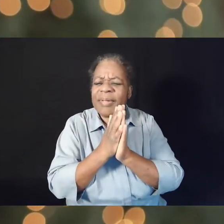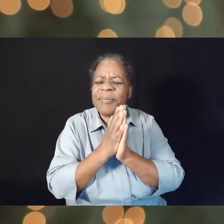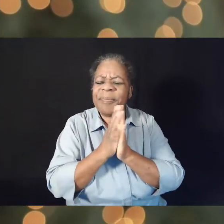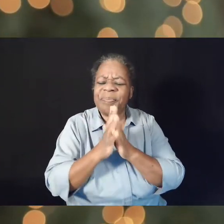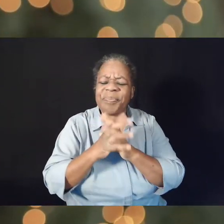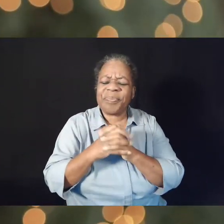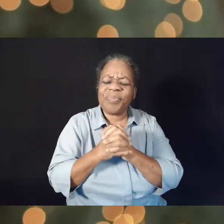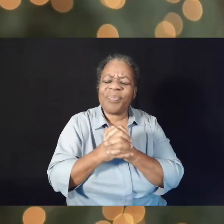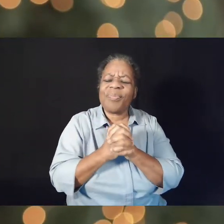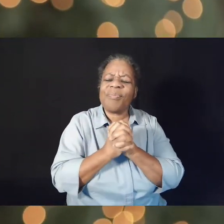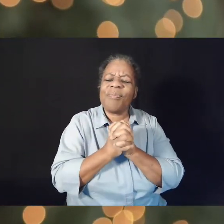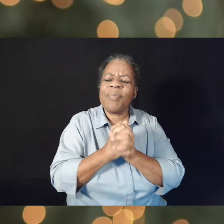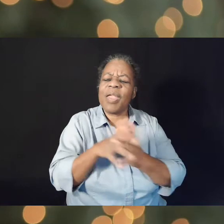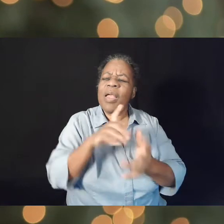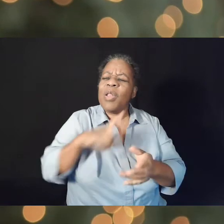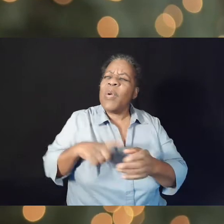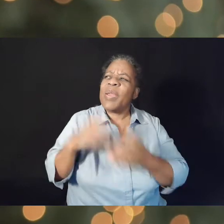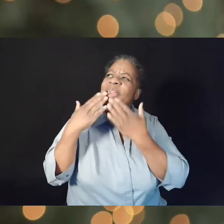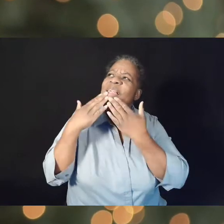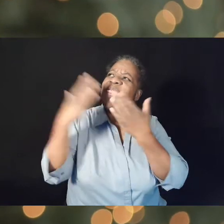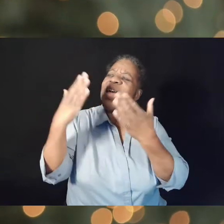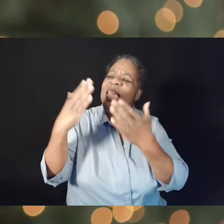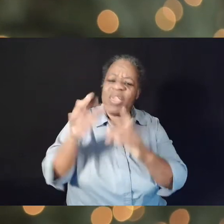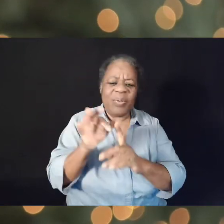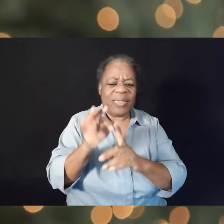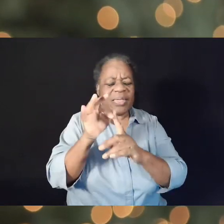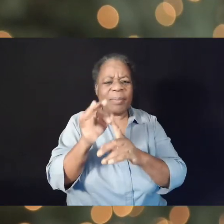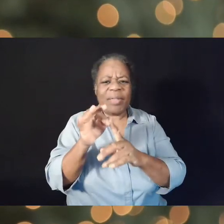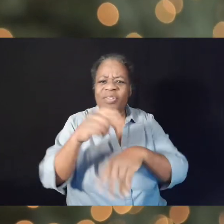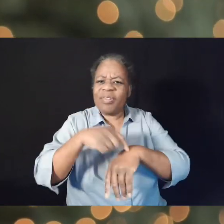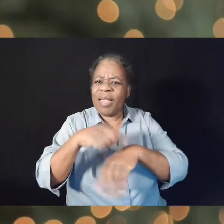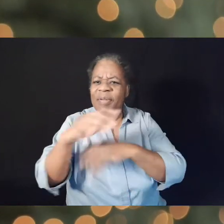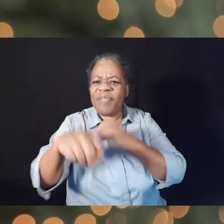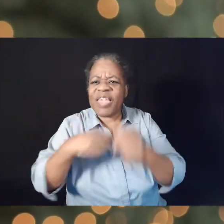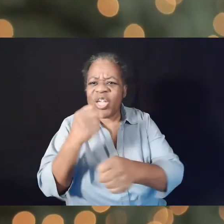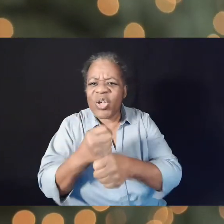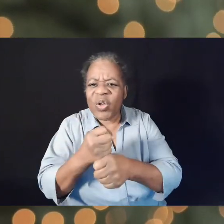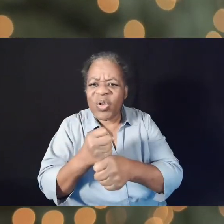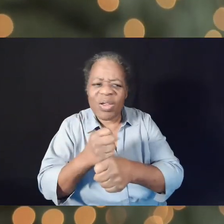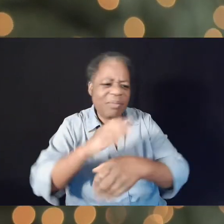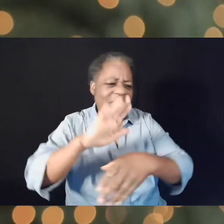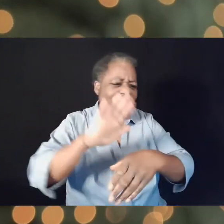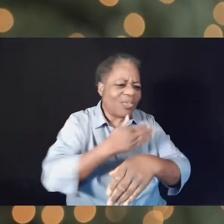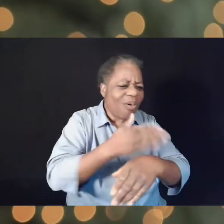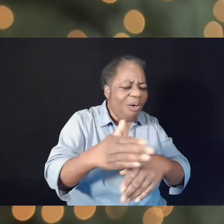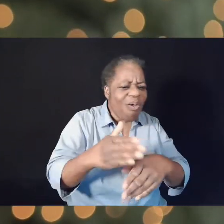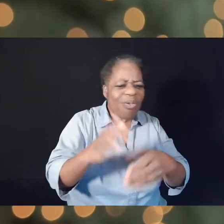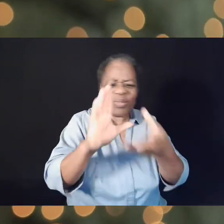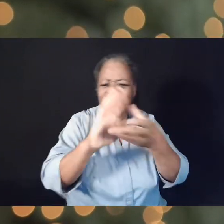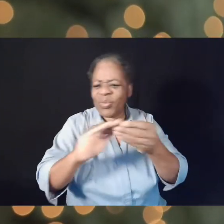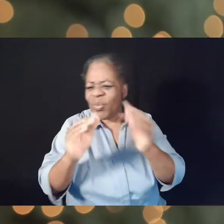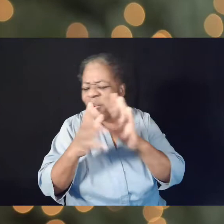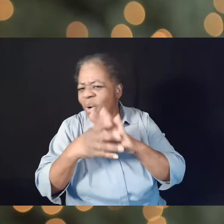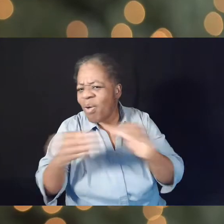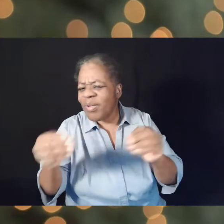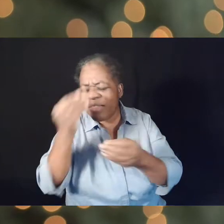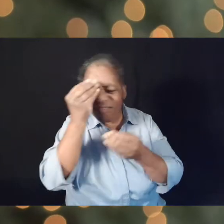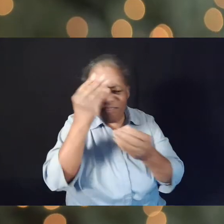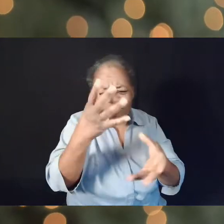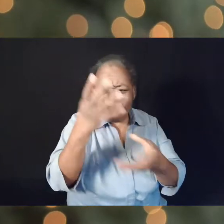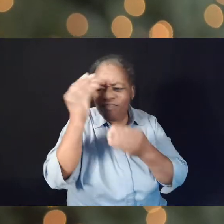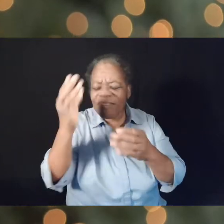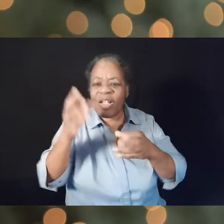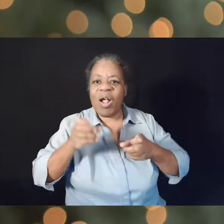Lord, thank you for this special season of the year. Thanks for songs to sing and stories to tell, and for the opportunity to do